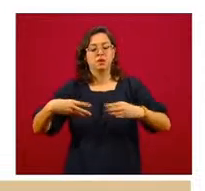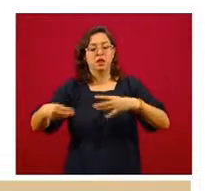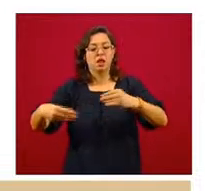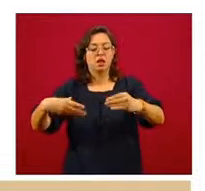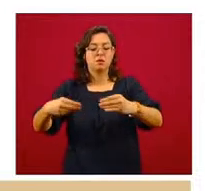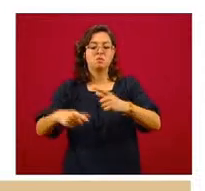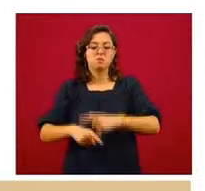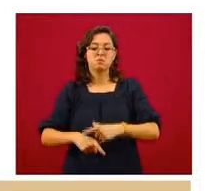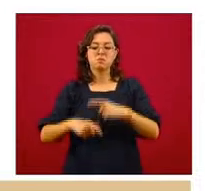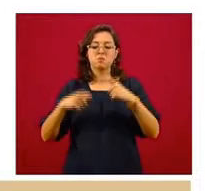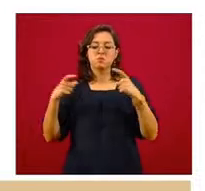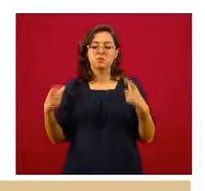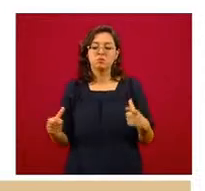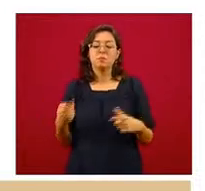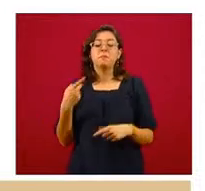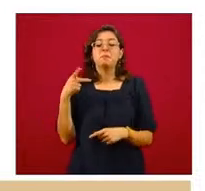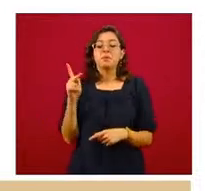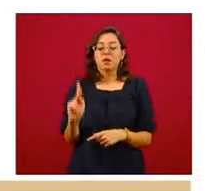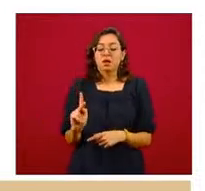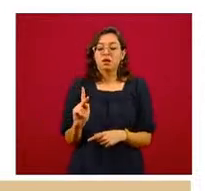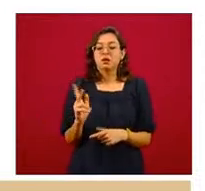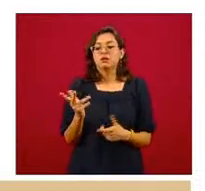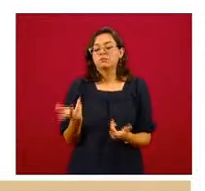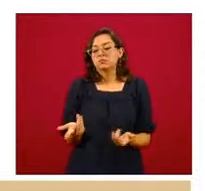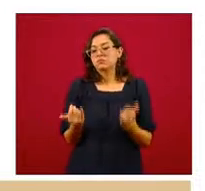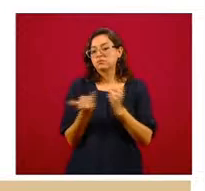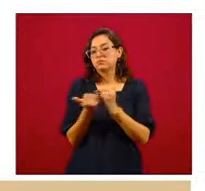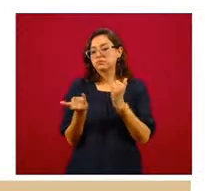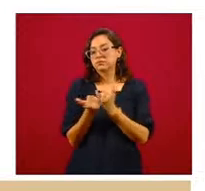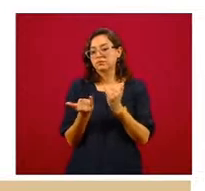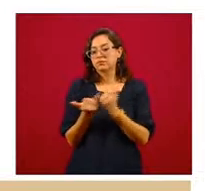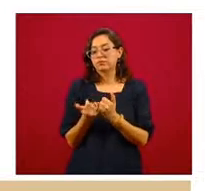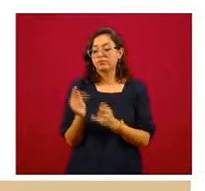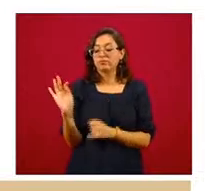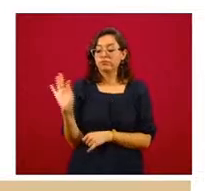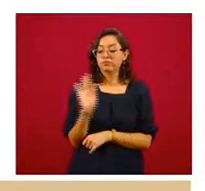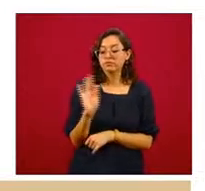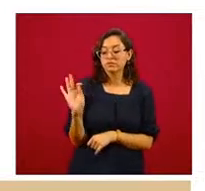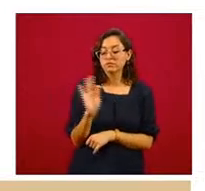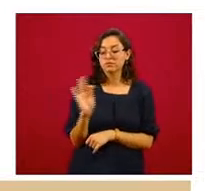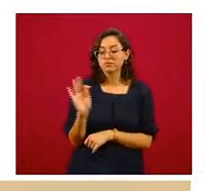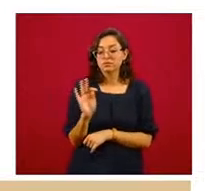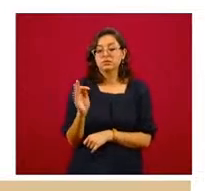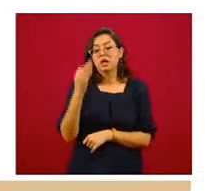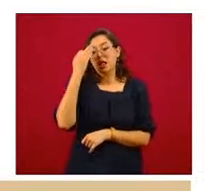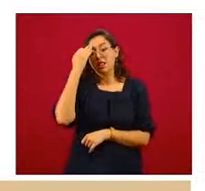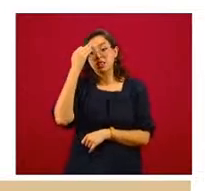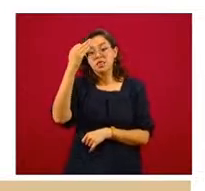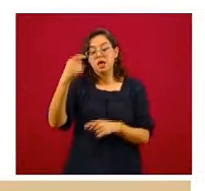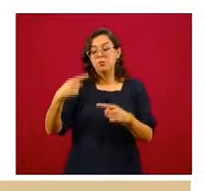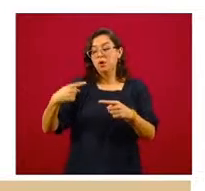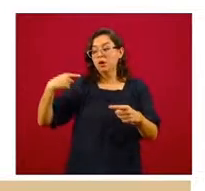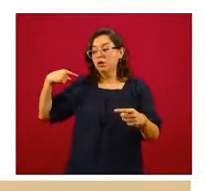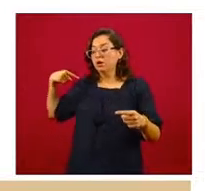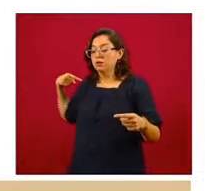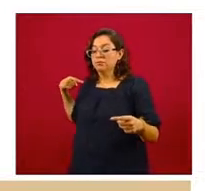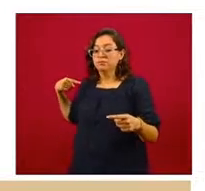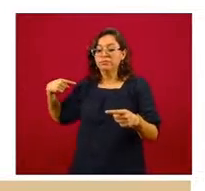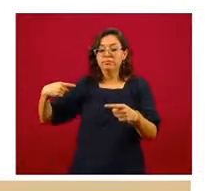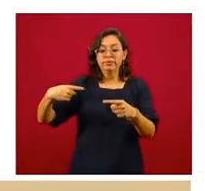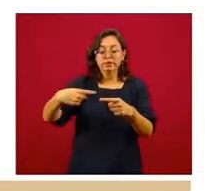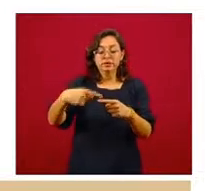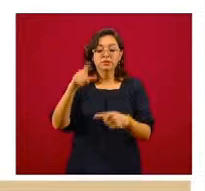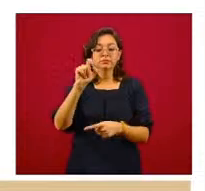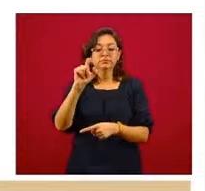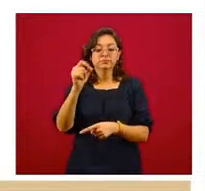and transmission went up in this particular state. But just as I already mentioned, suspected cases